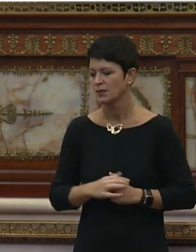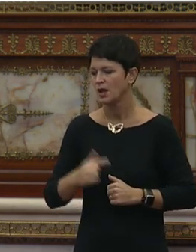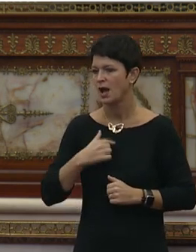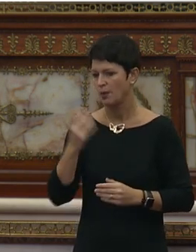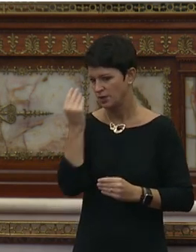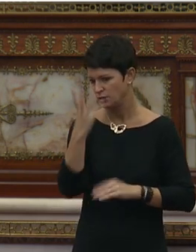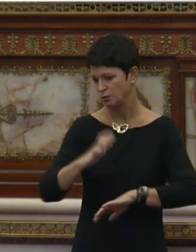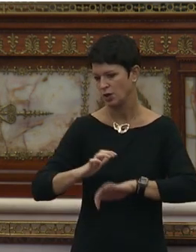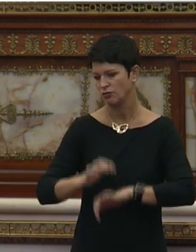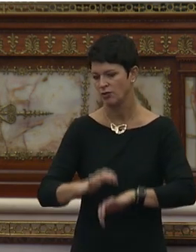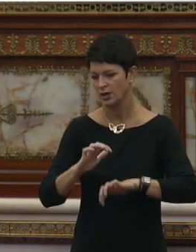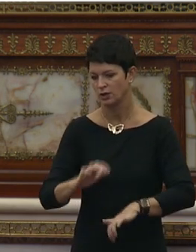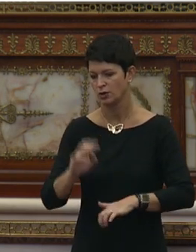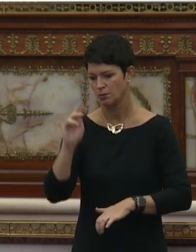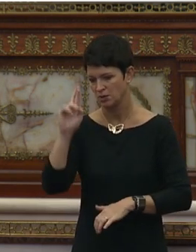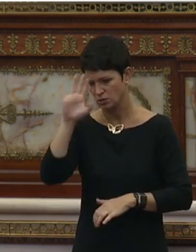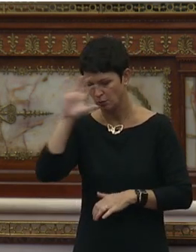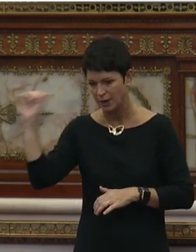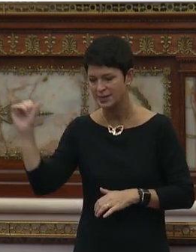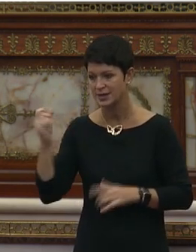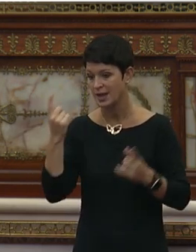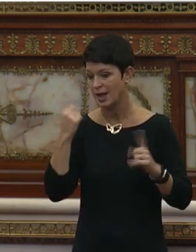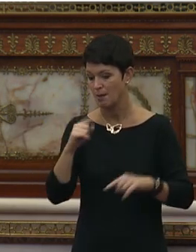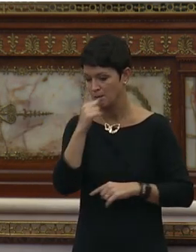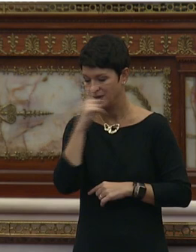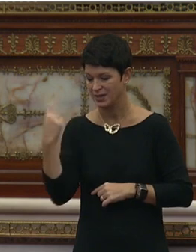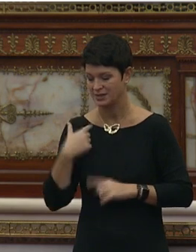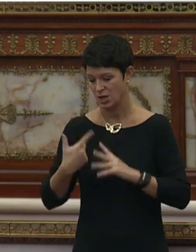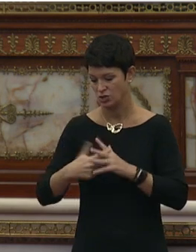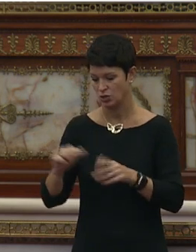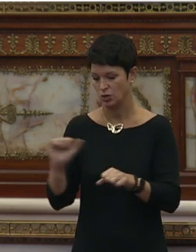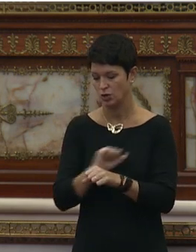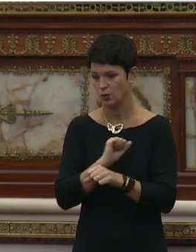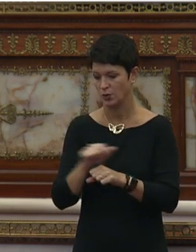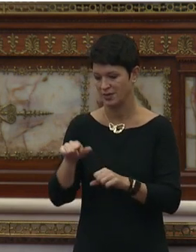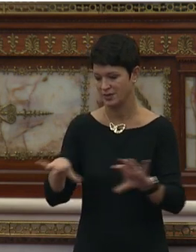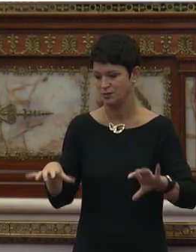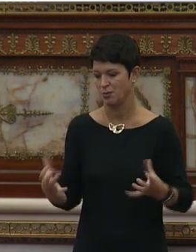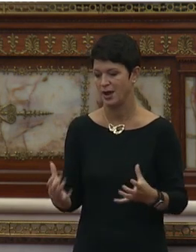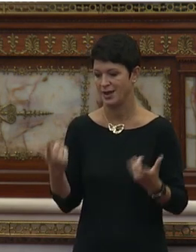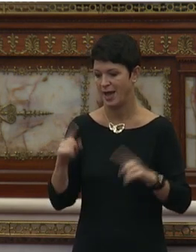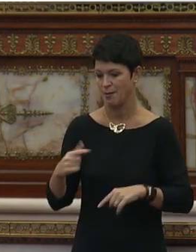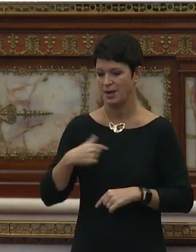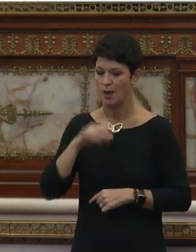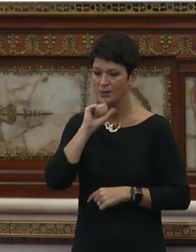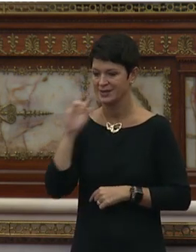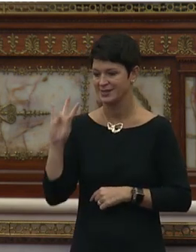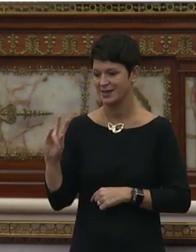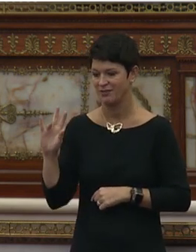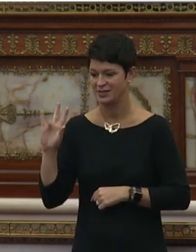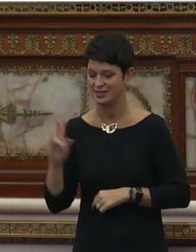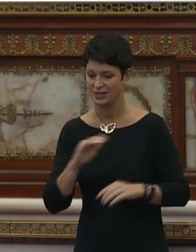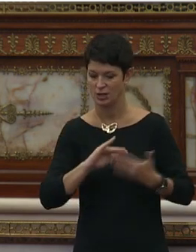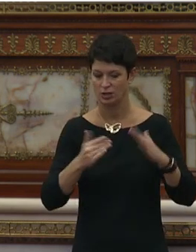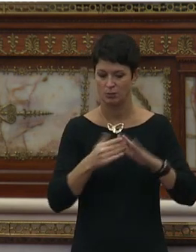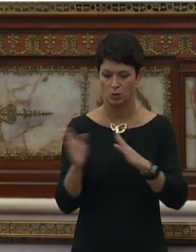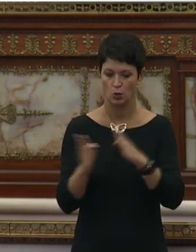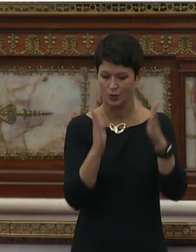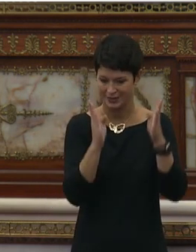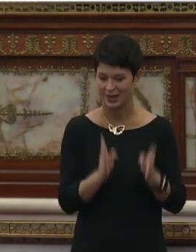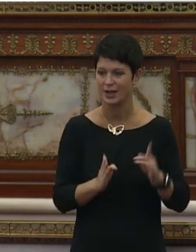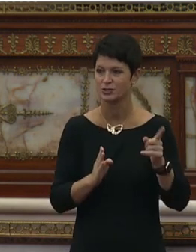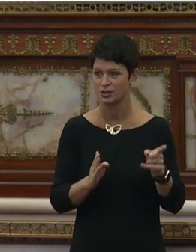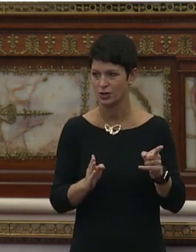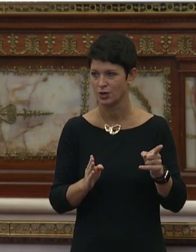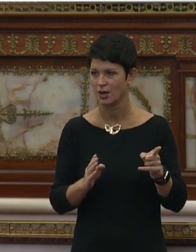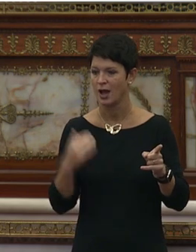note for the record, Mr. President, that because I started working in this body when I was 17 and a community organizer,